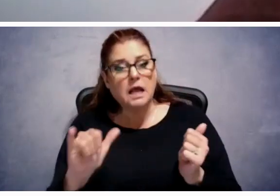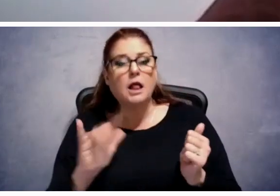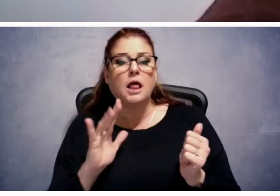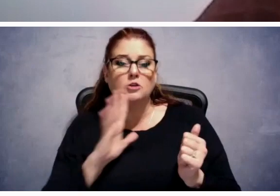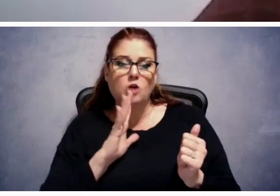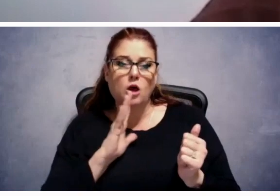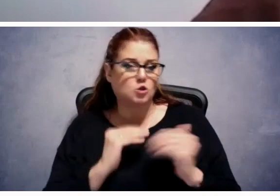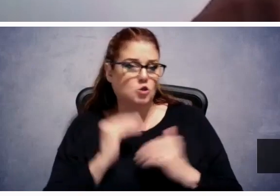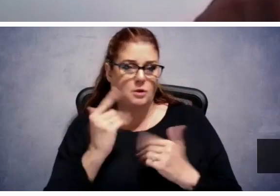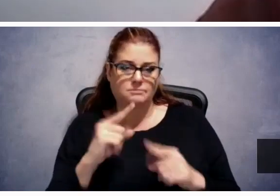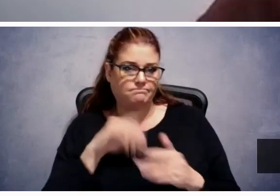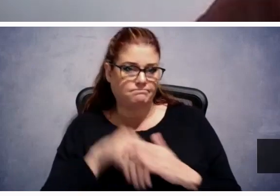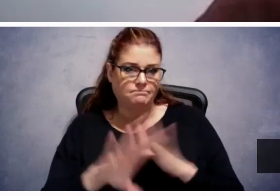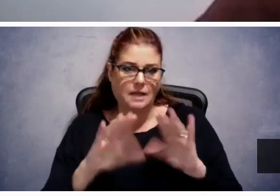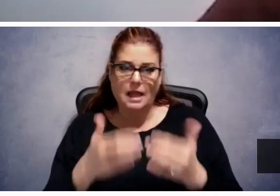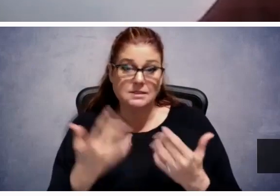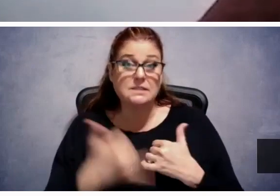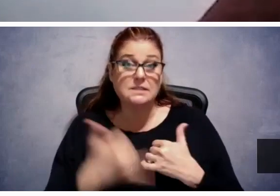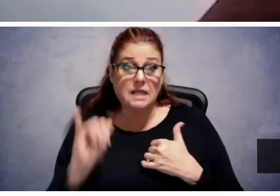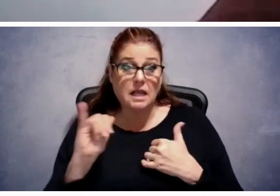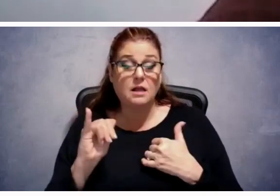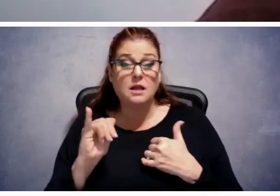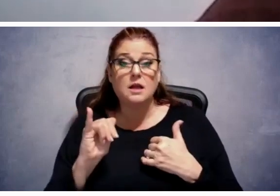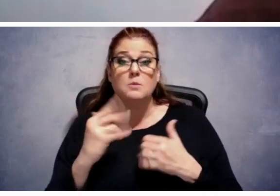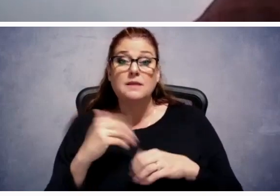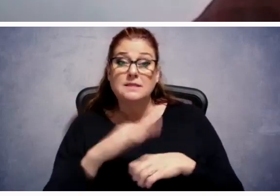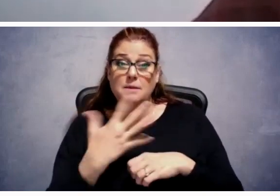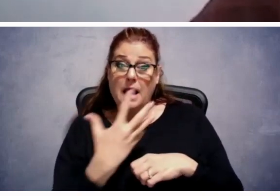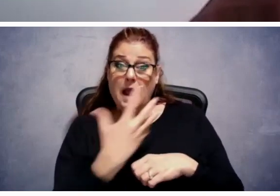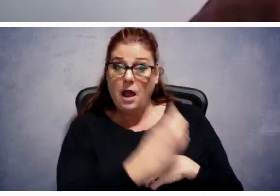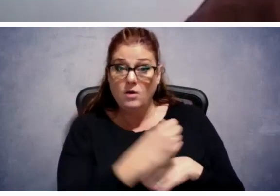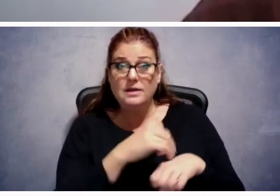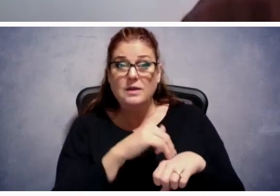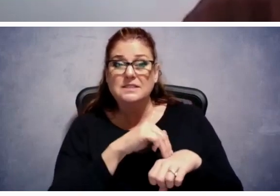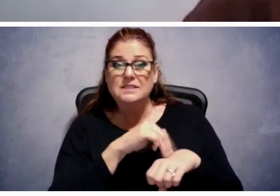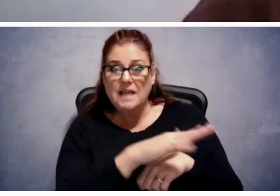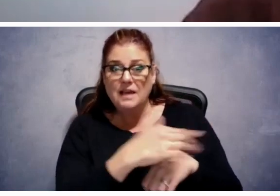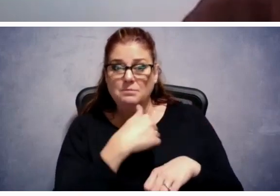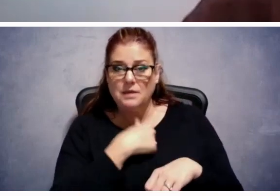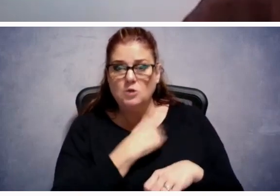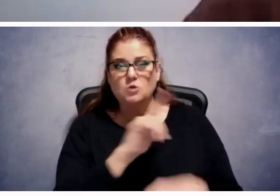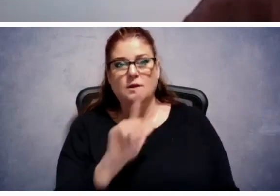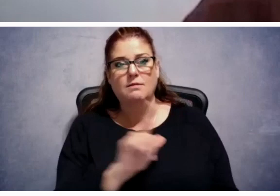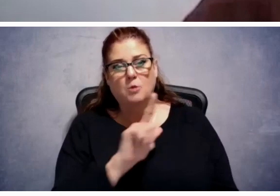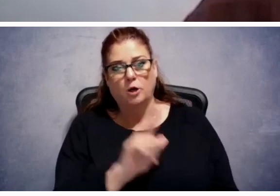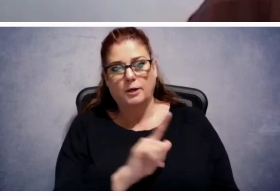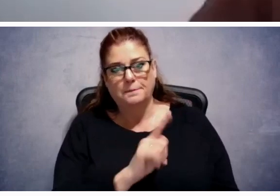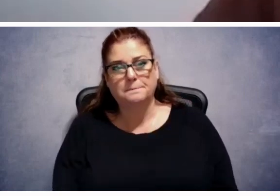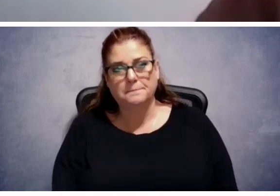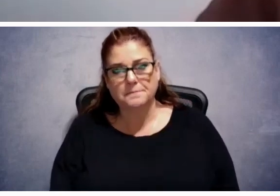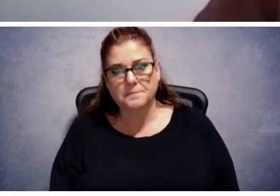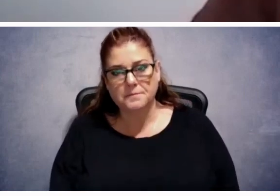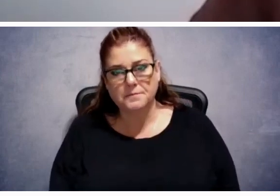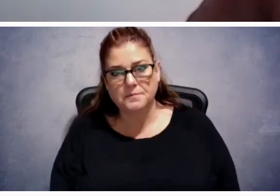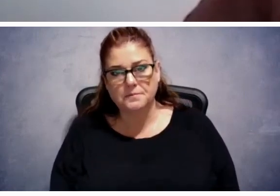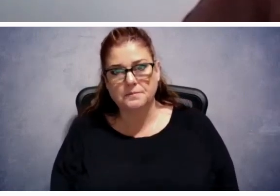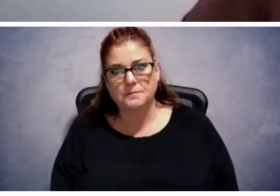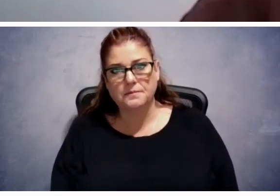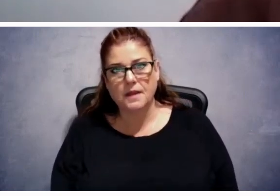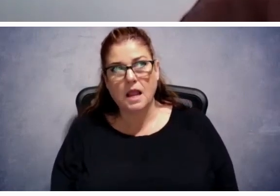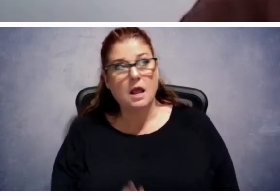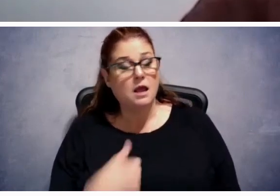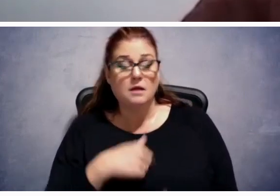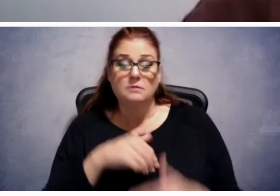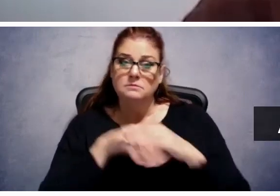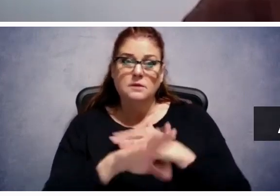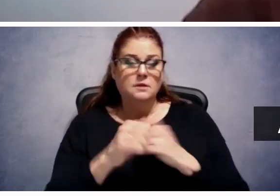much in class. But when they put me out, they would send me to the library. And I would go